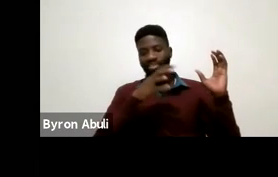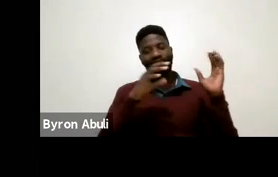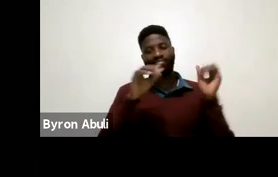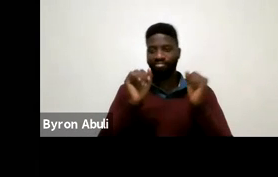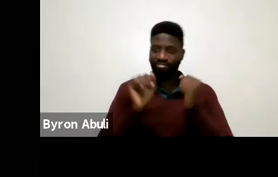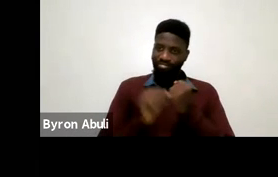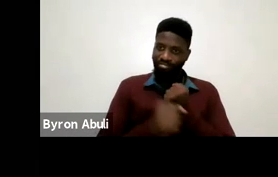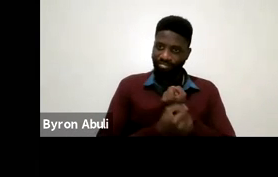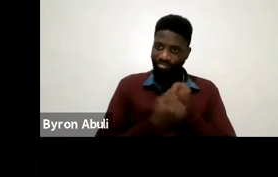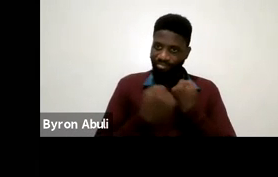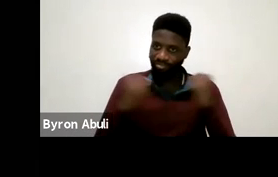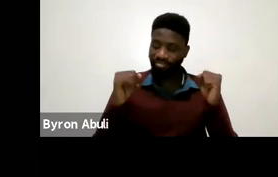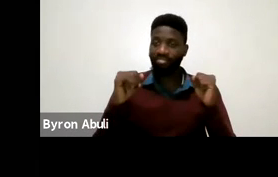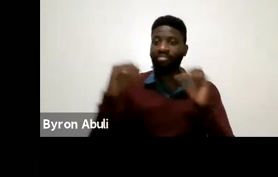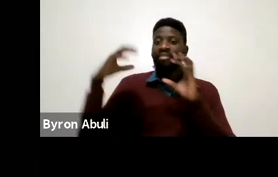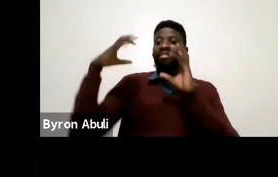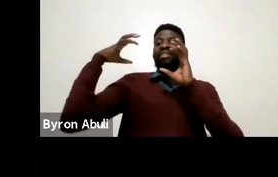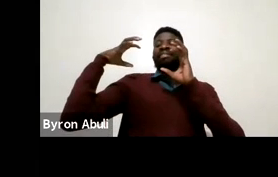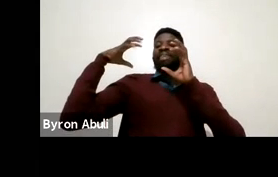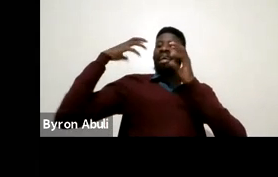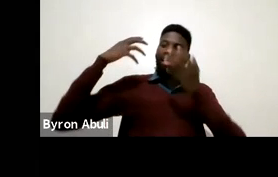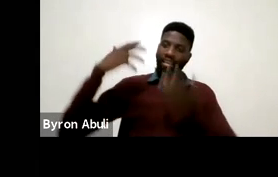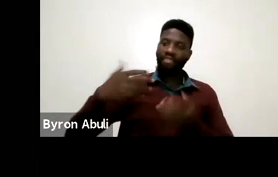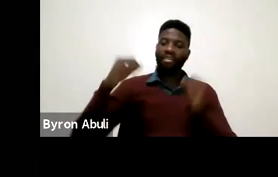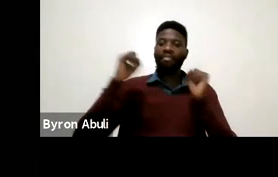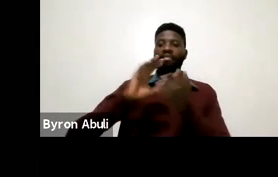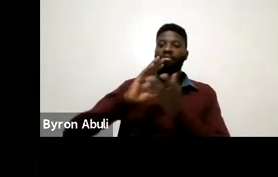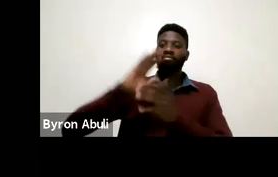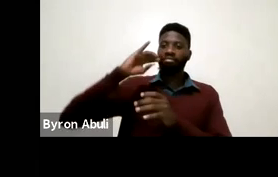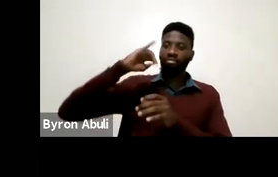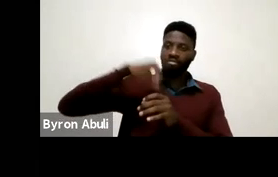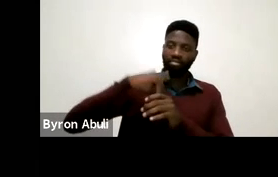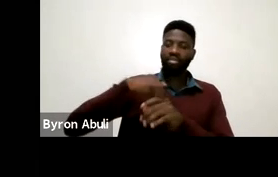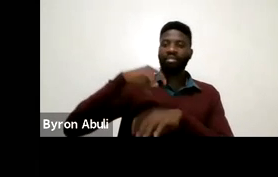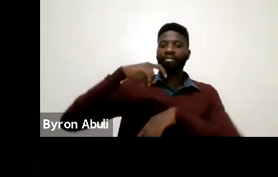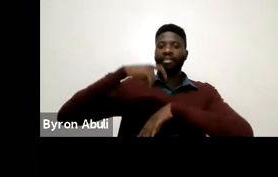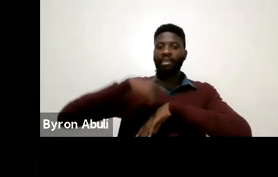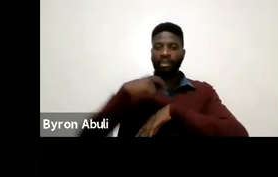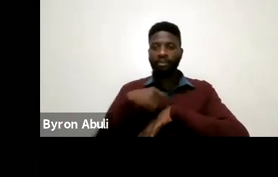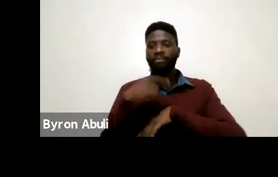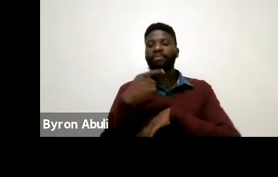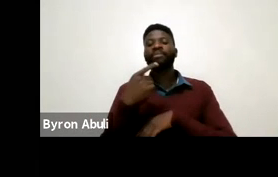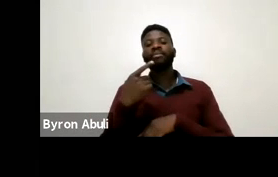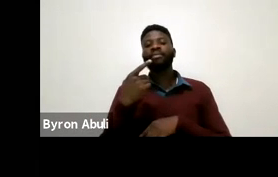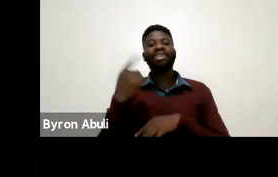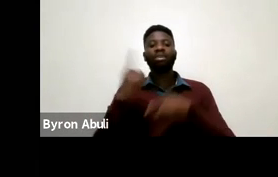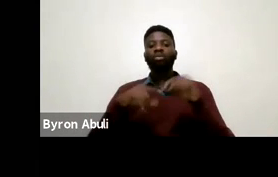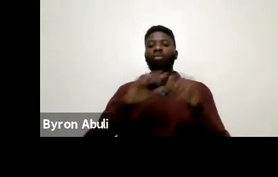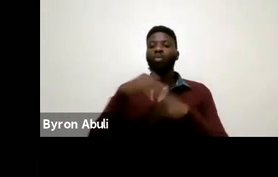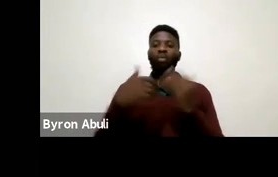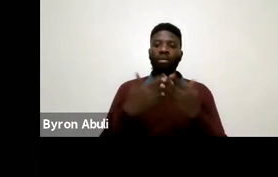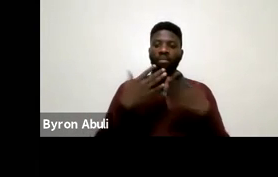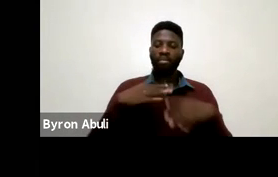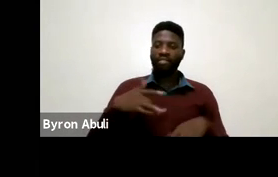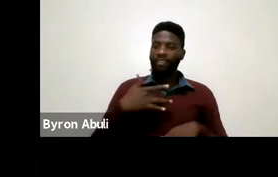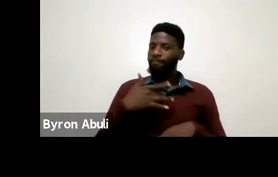load. It may be too heavy for you in terms of investments, in terms of time, and you may not please everybody. So you really need